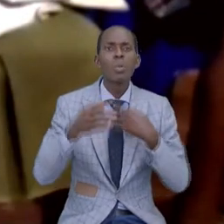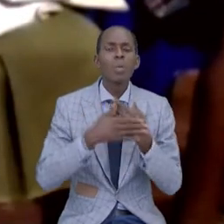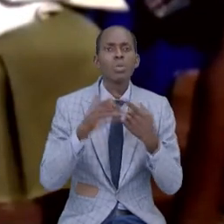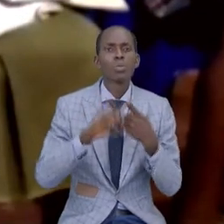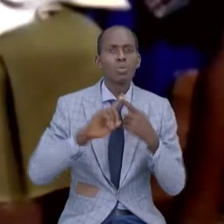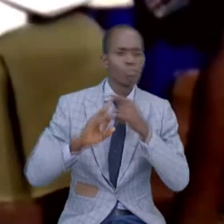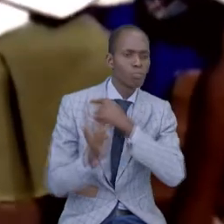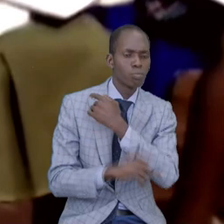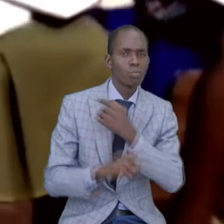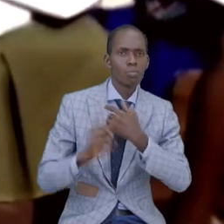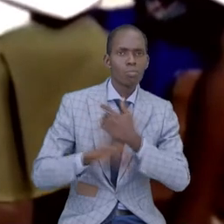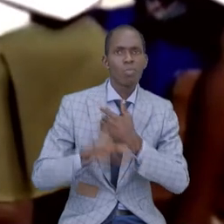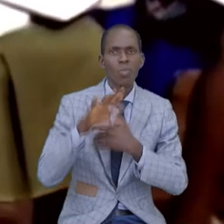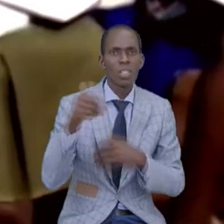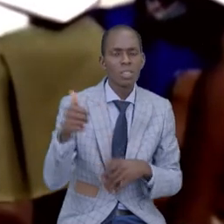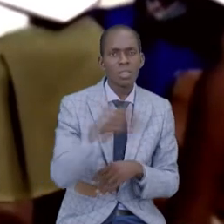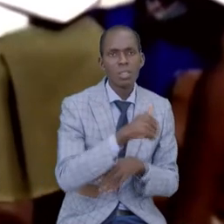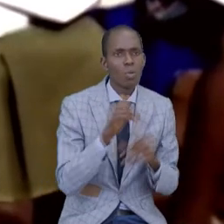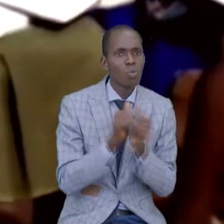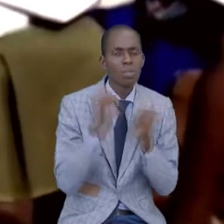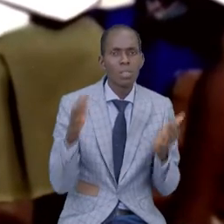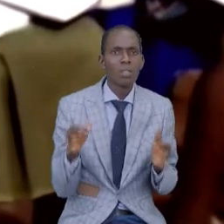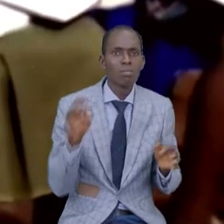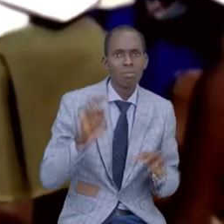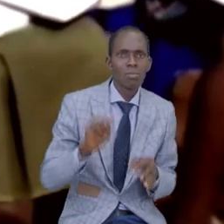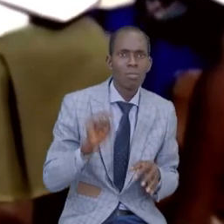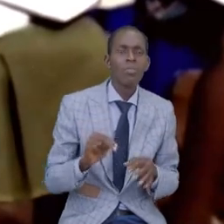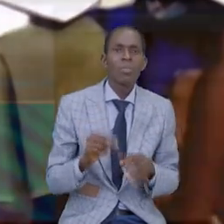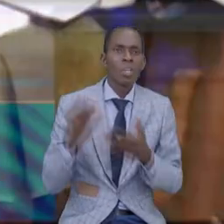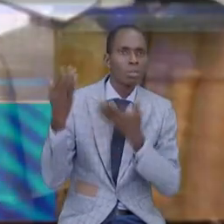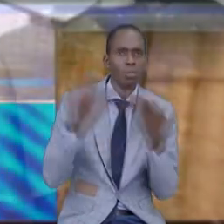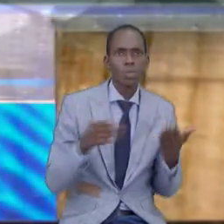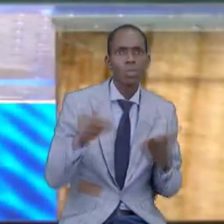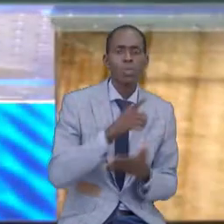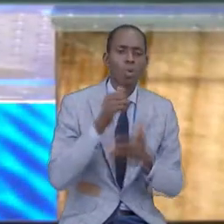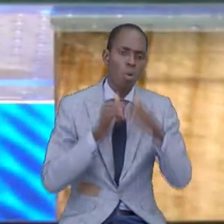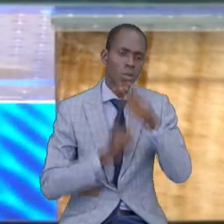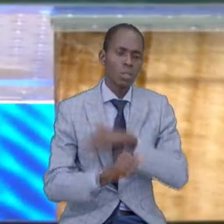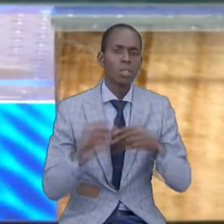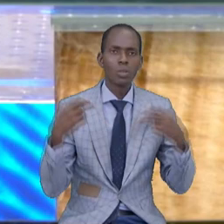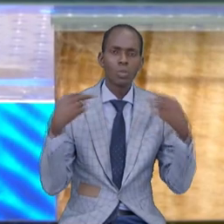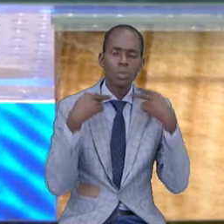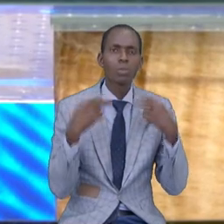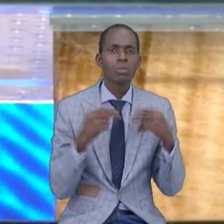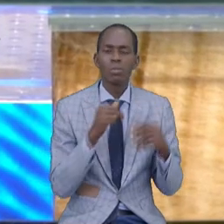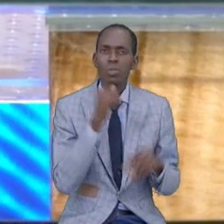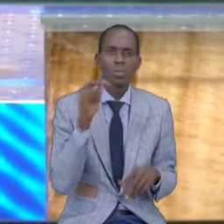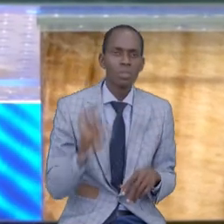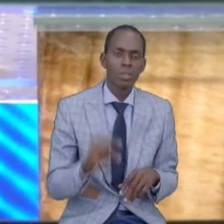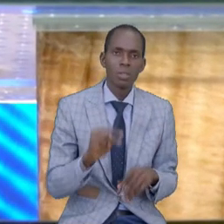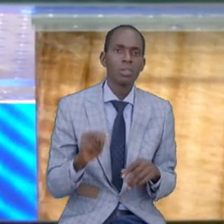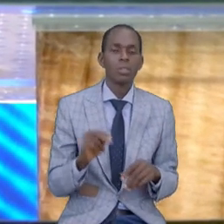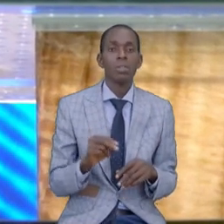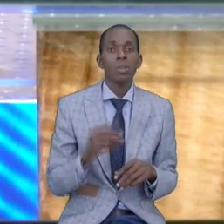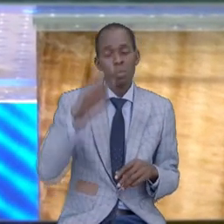yourself unnecessarily, and is going to bring you under yoke unnecessarily, because the